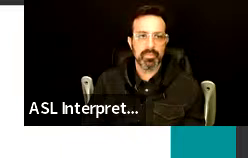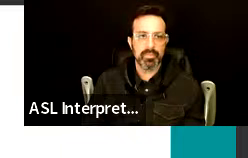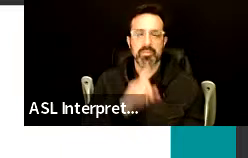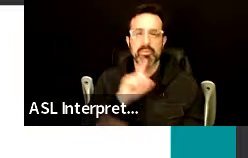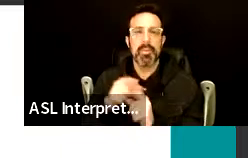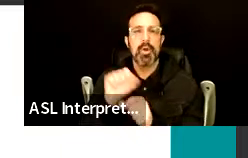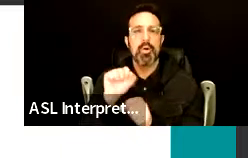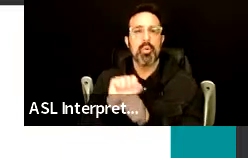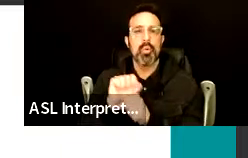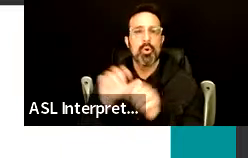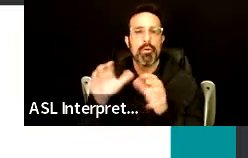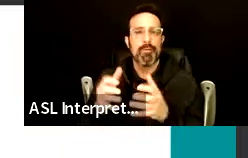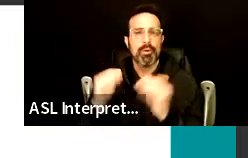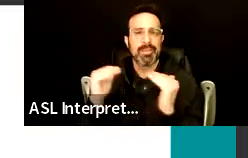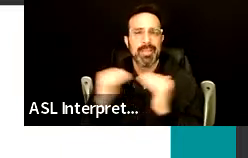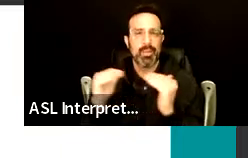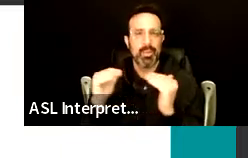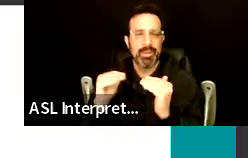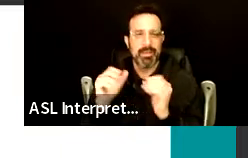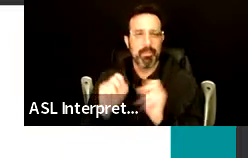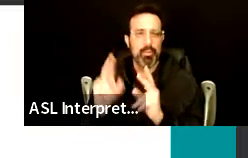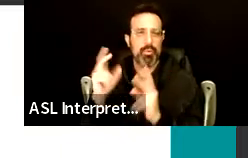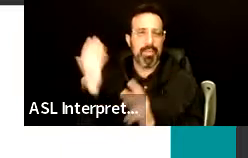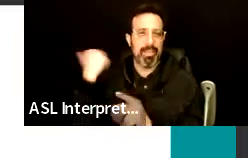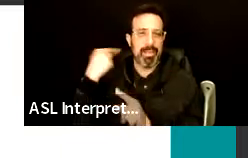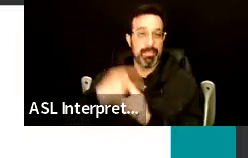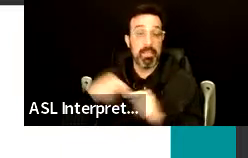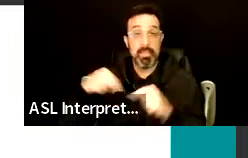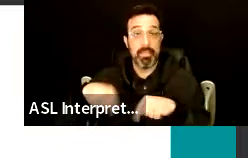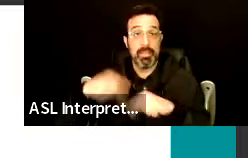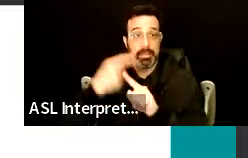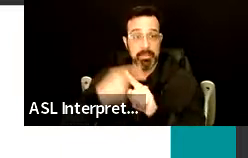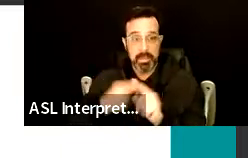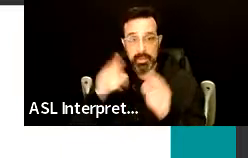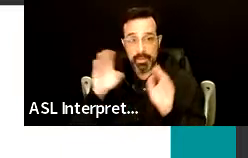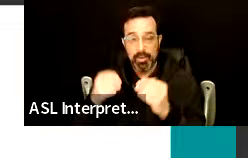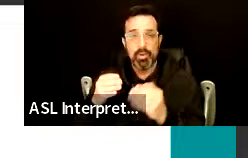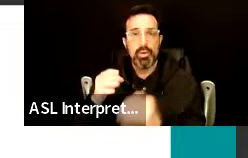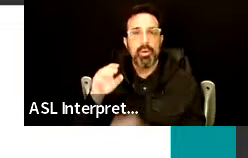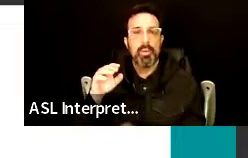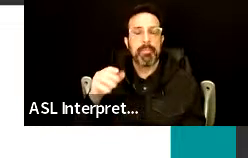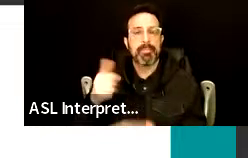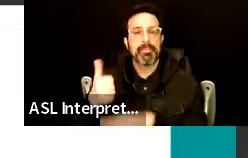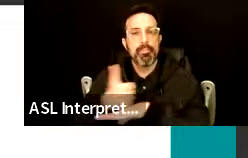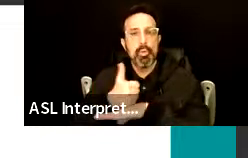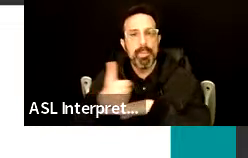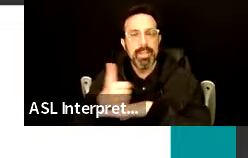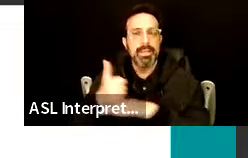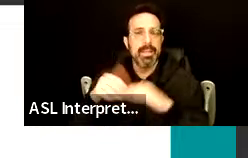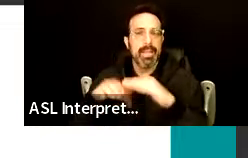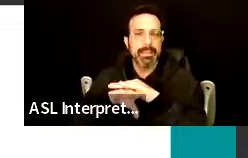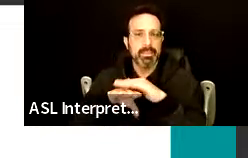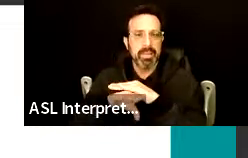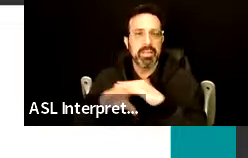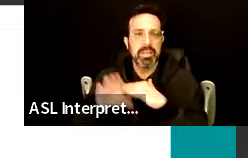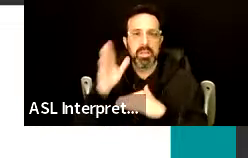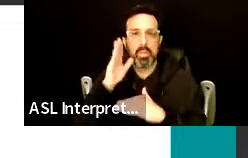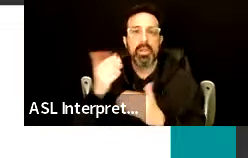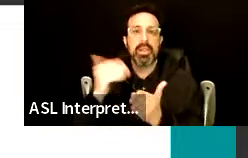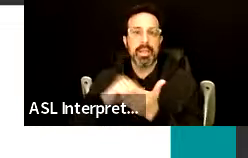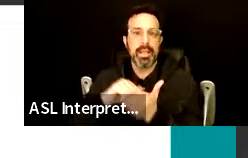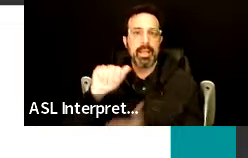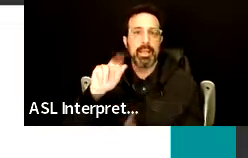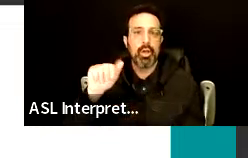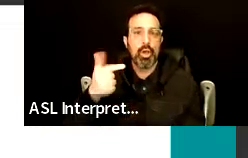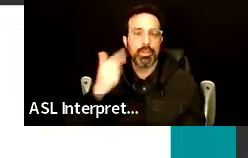equity and economic opportunity last month. This month we are doing mobility and accessibility. We will come back to that in August for